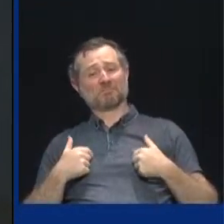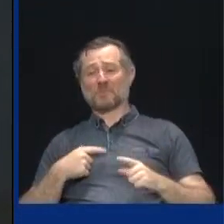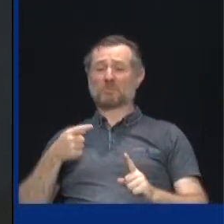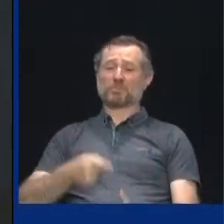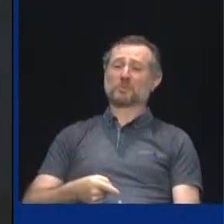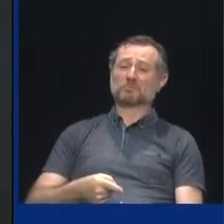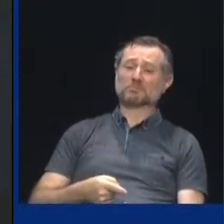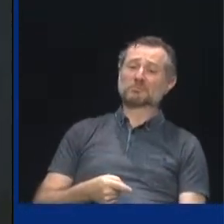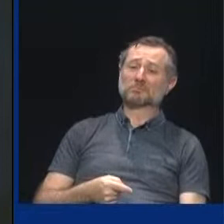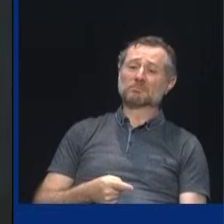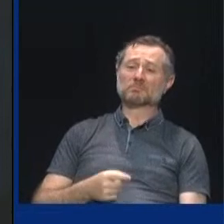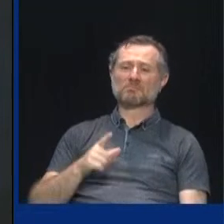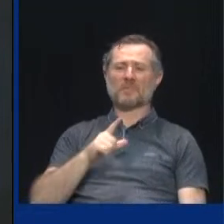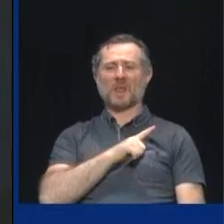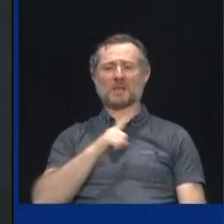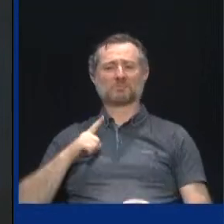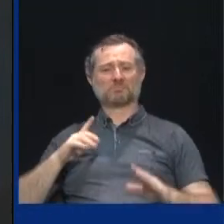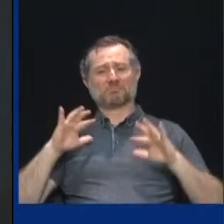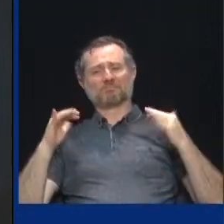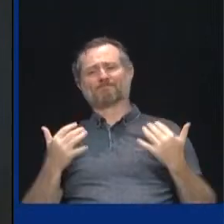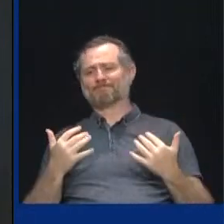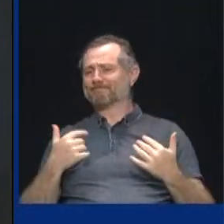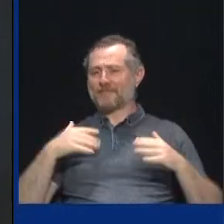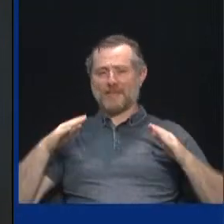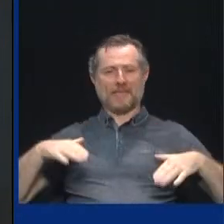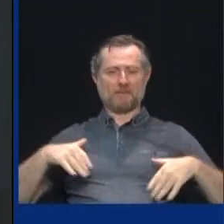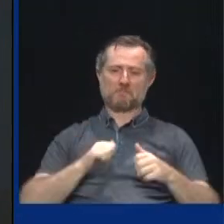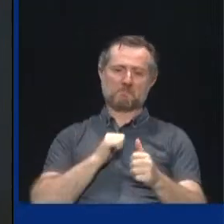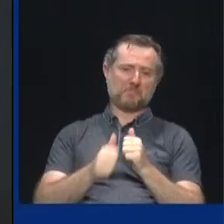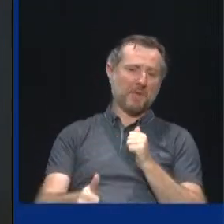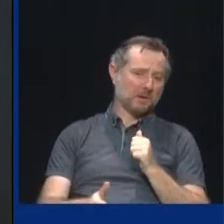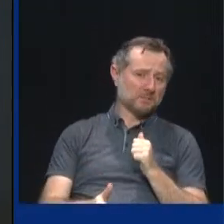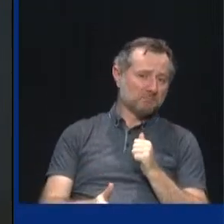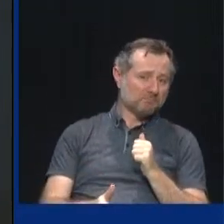the legislature has passed